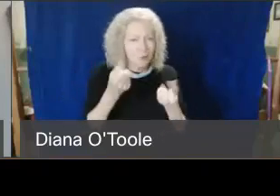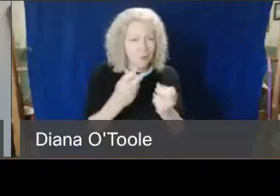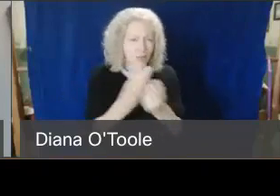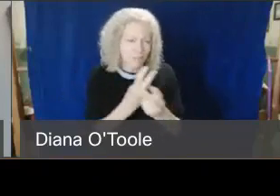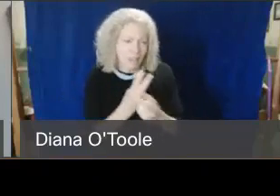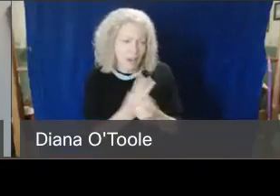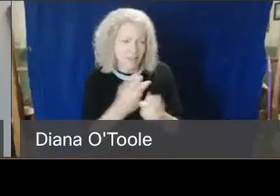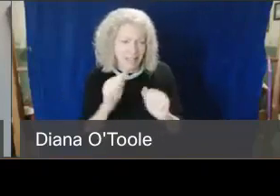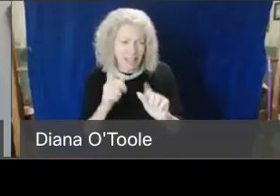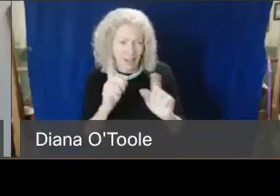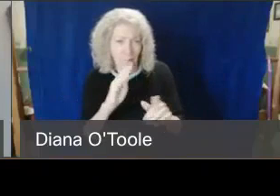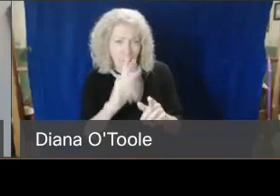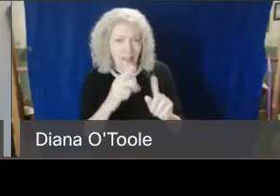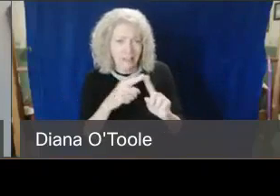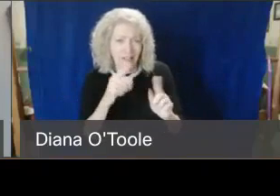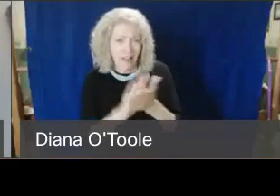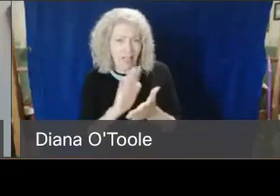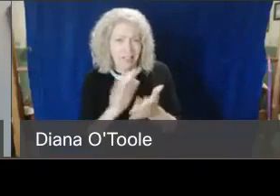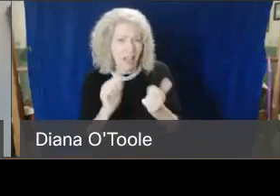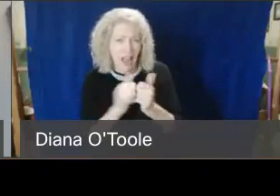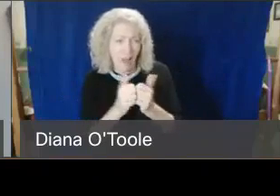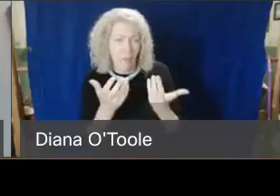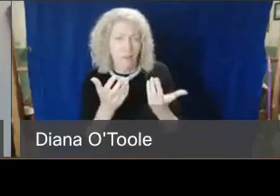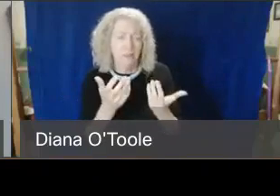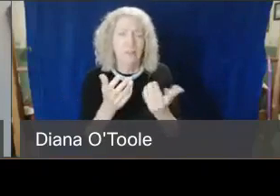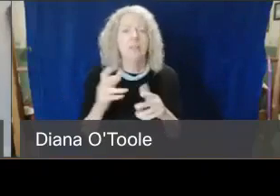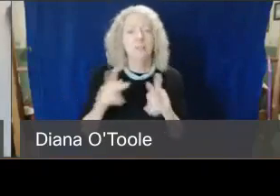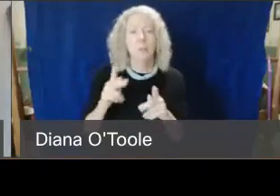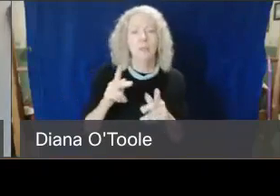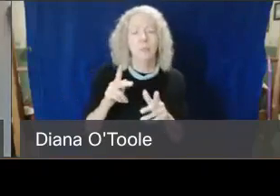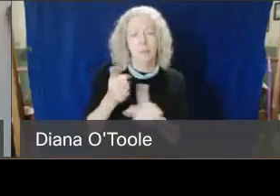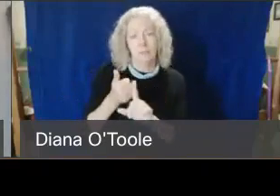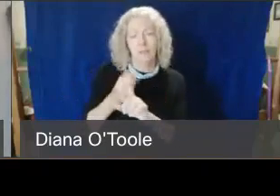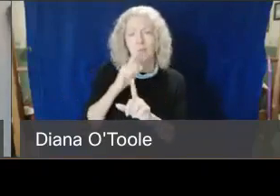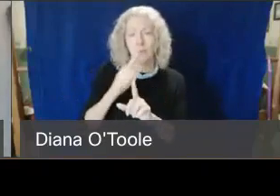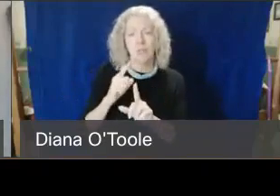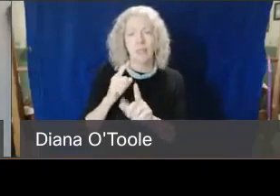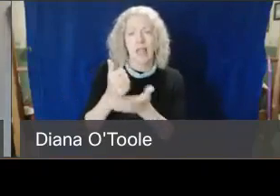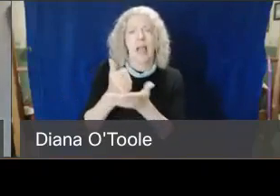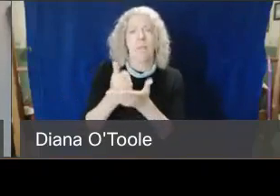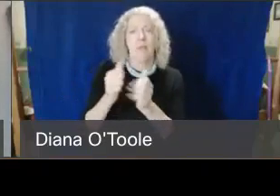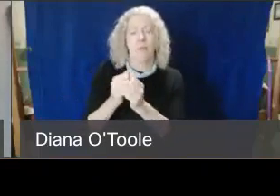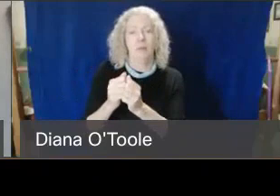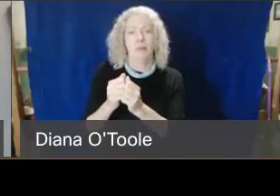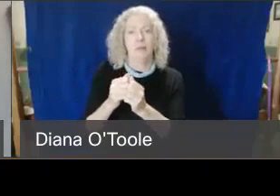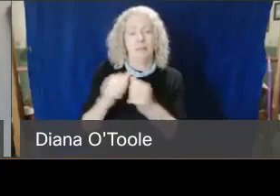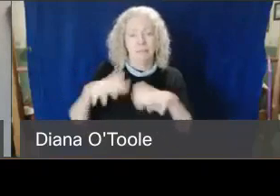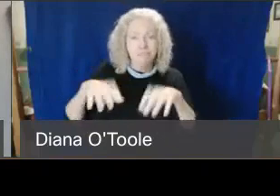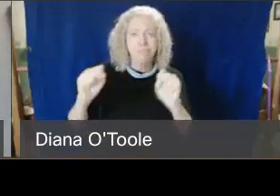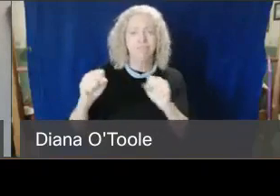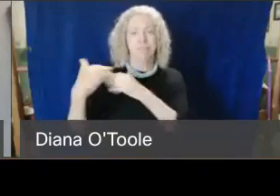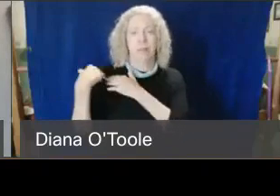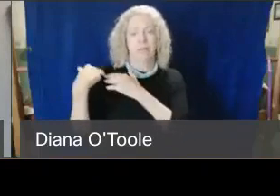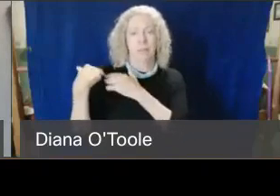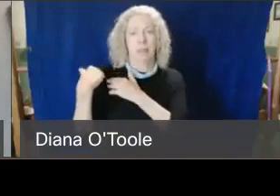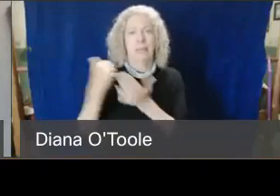work? The people really carrying the load with helping students sort that out and make their decisions and get back into school is